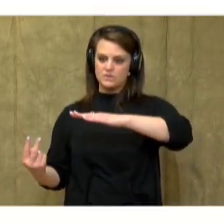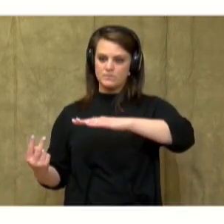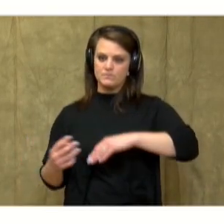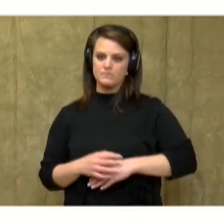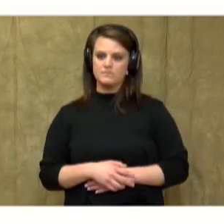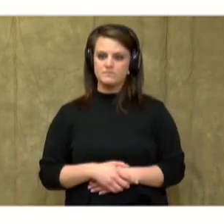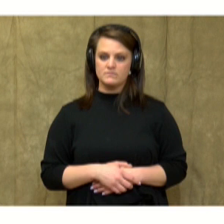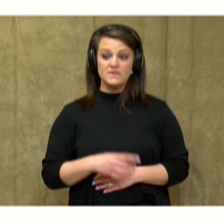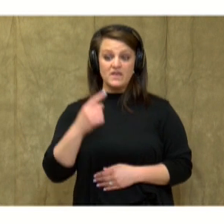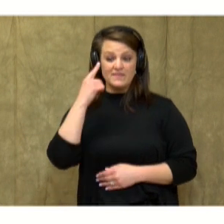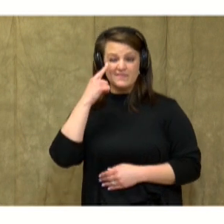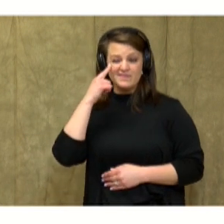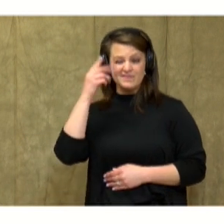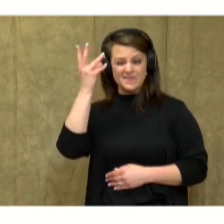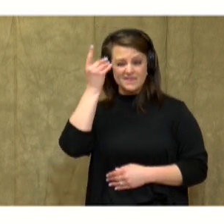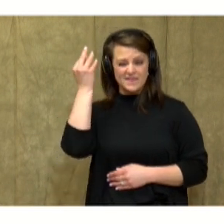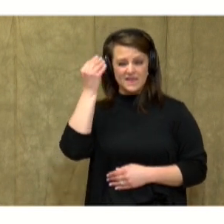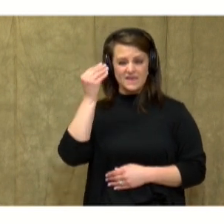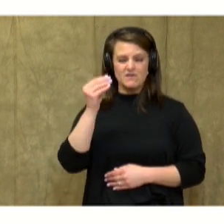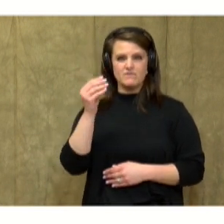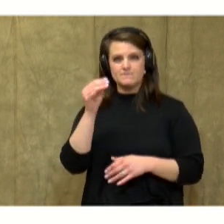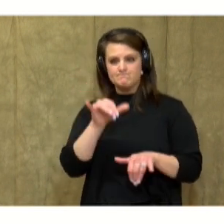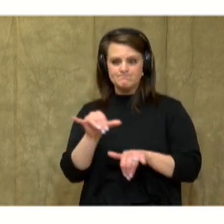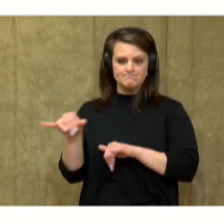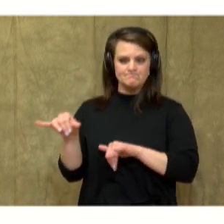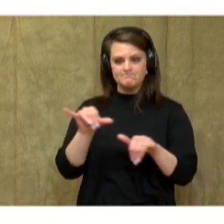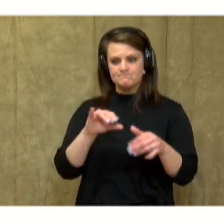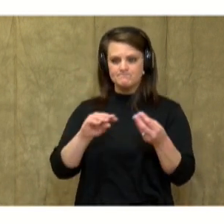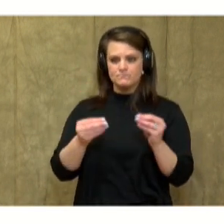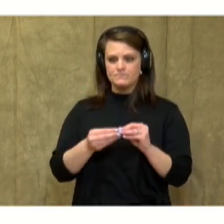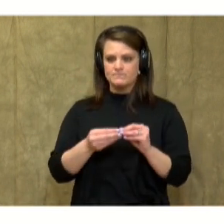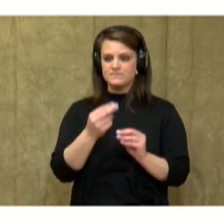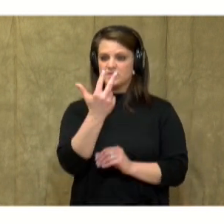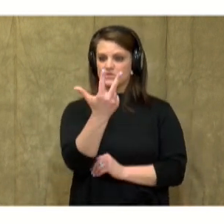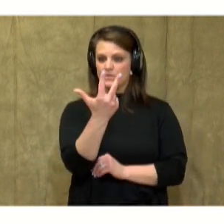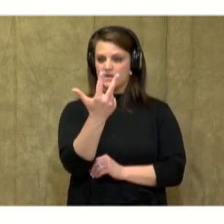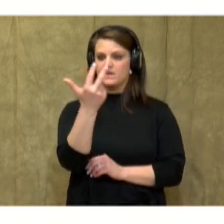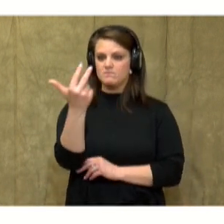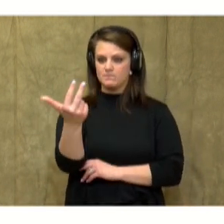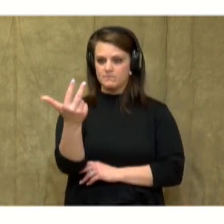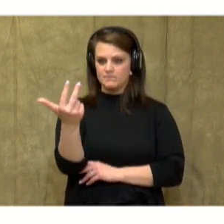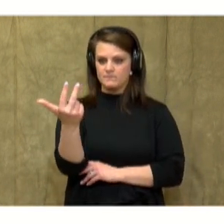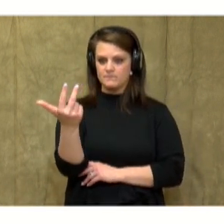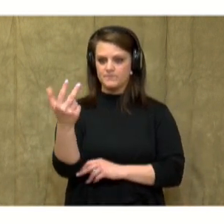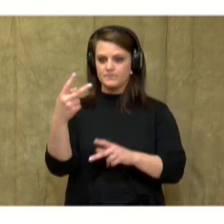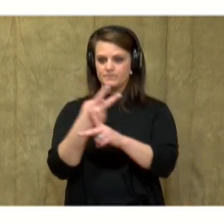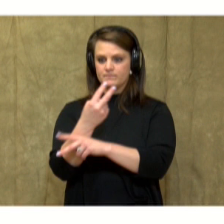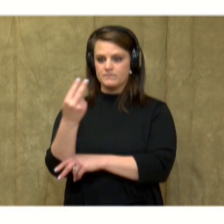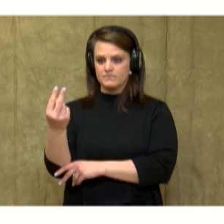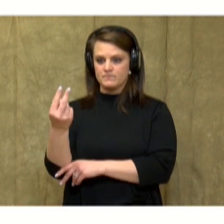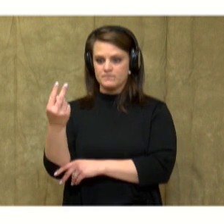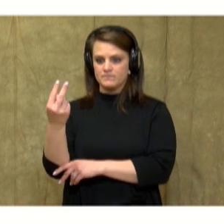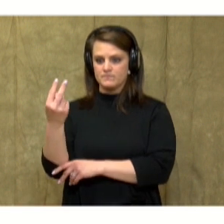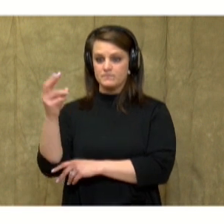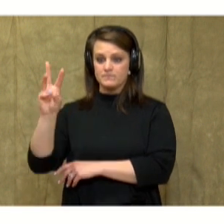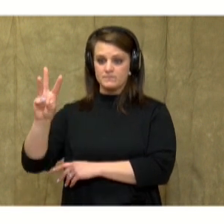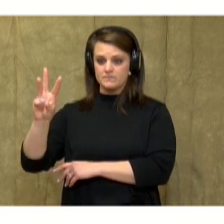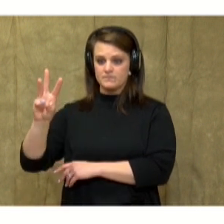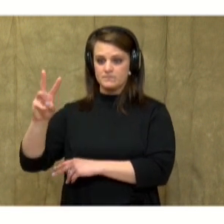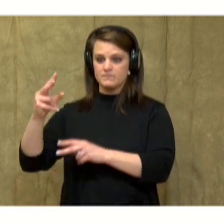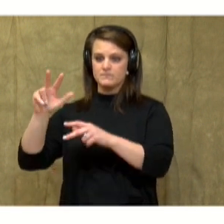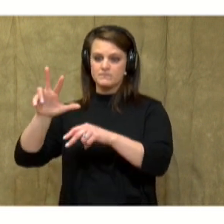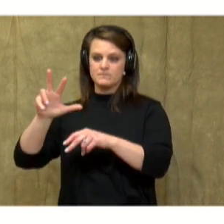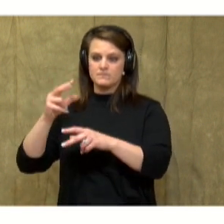of a common number that they have. 3 times 1 is 3. 3 times 2 is